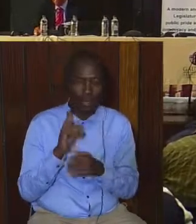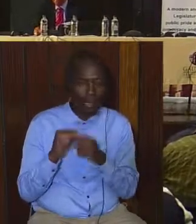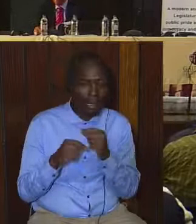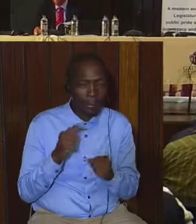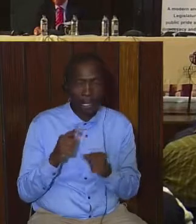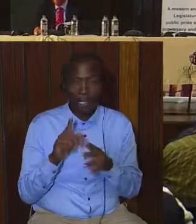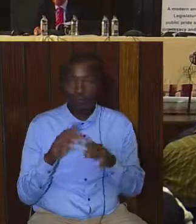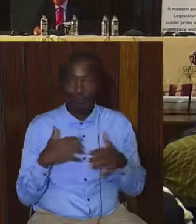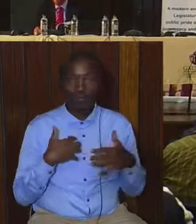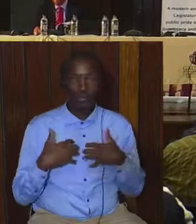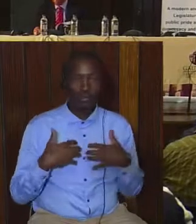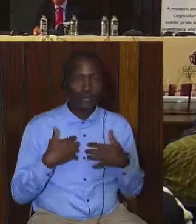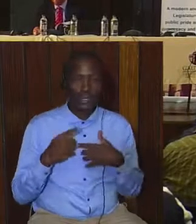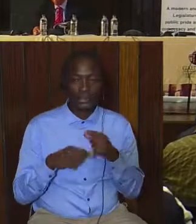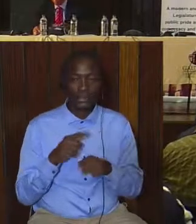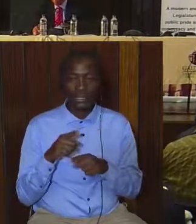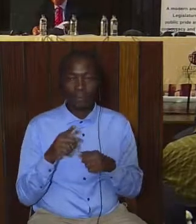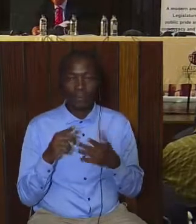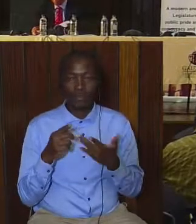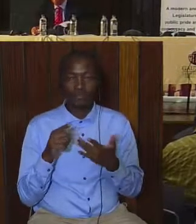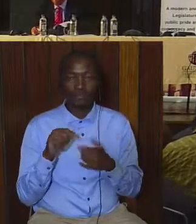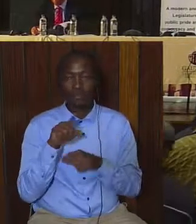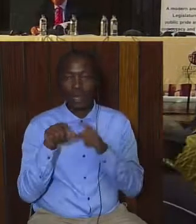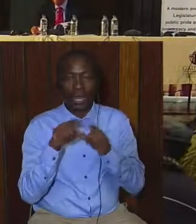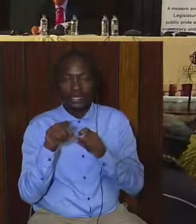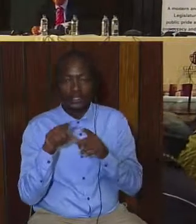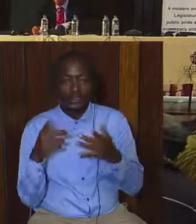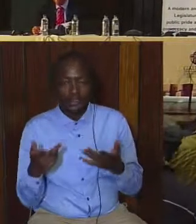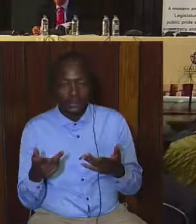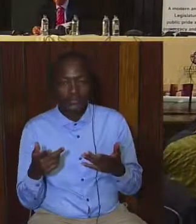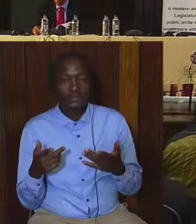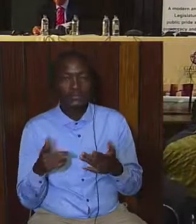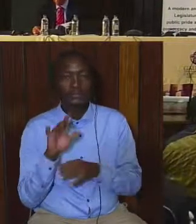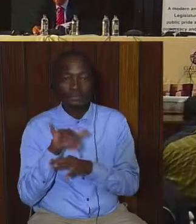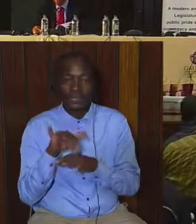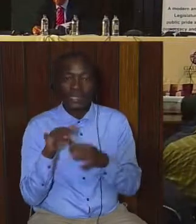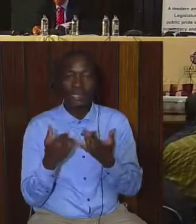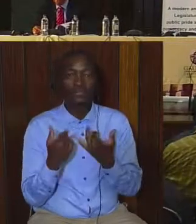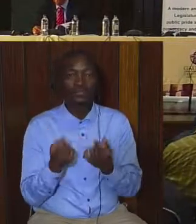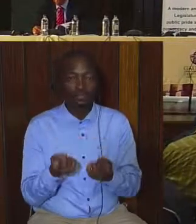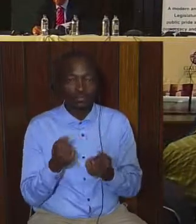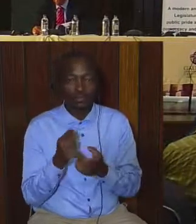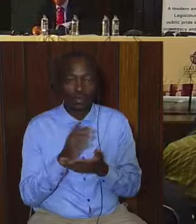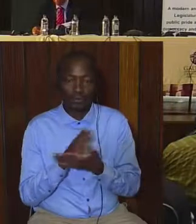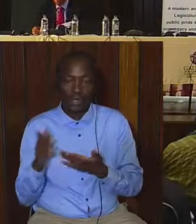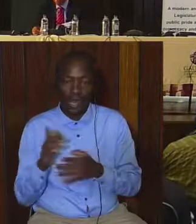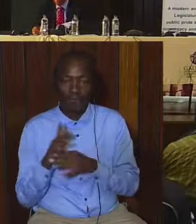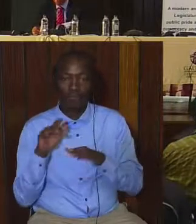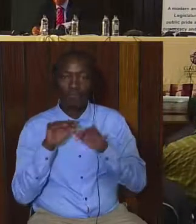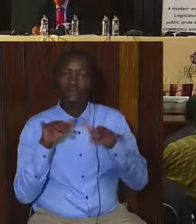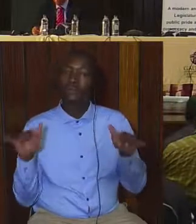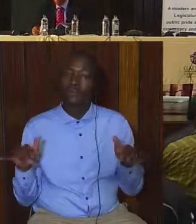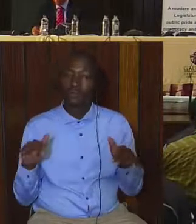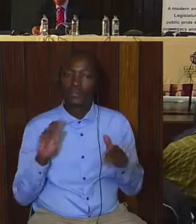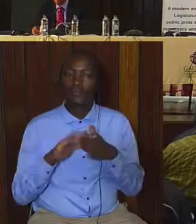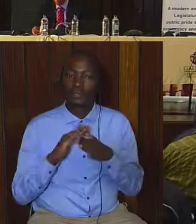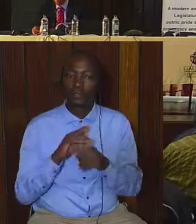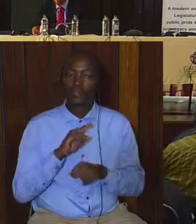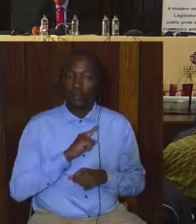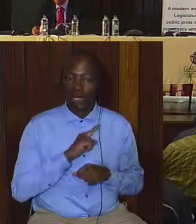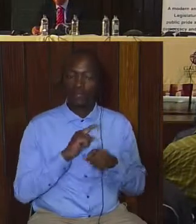have concerns, to ask questions. And that we do on behalf of the public, because we are